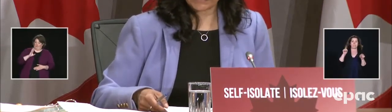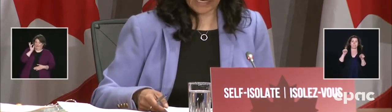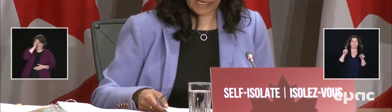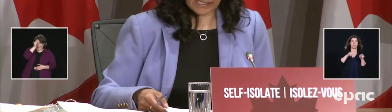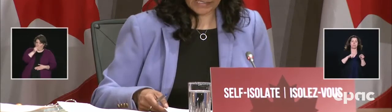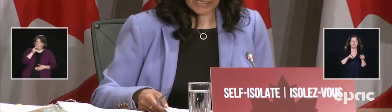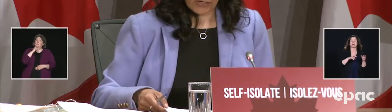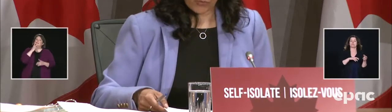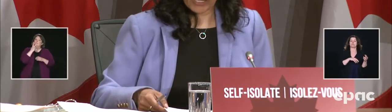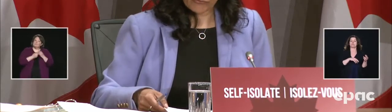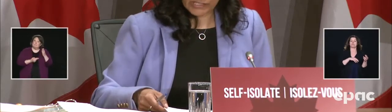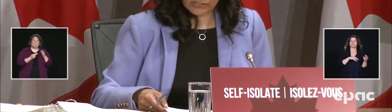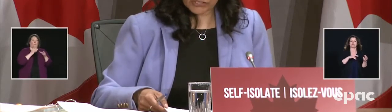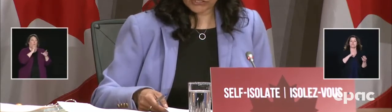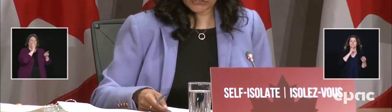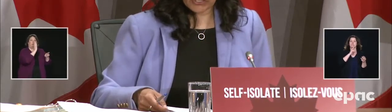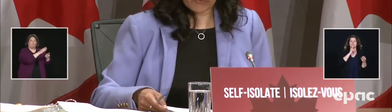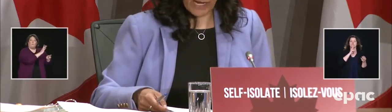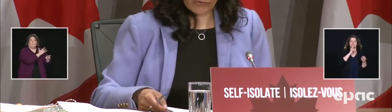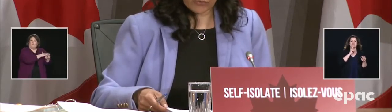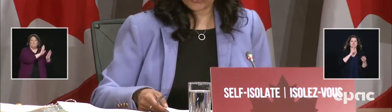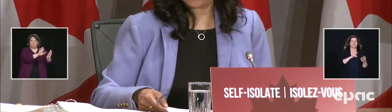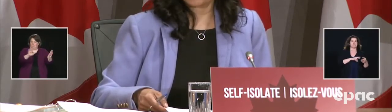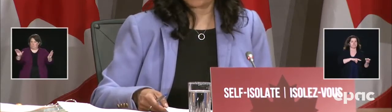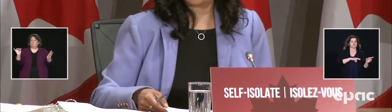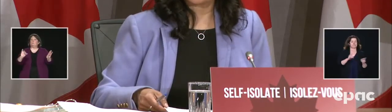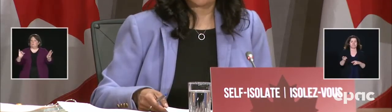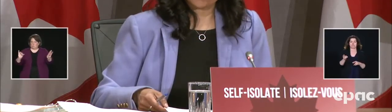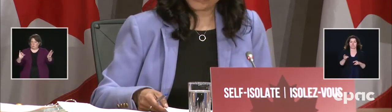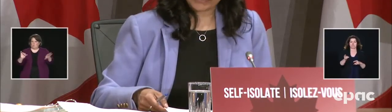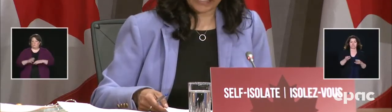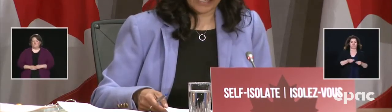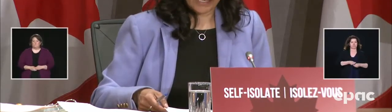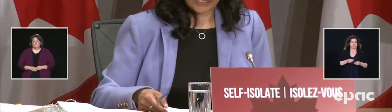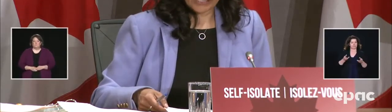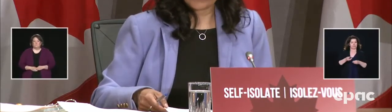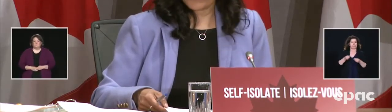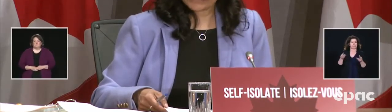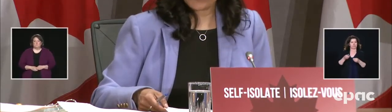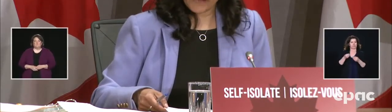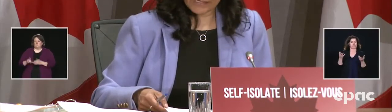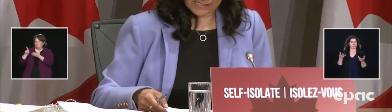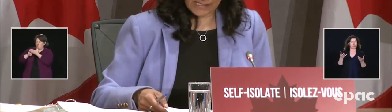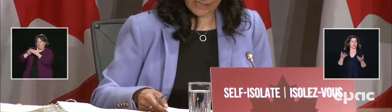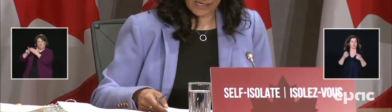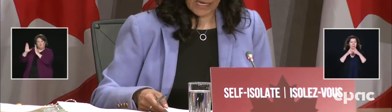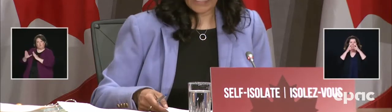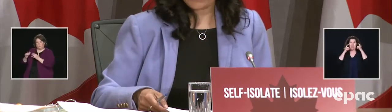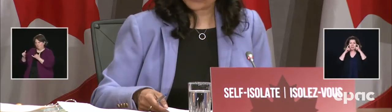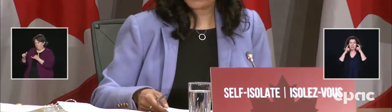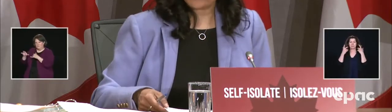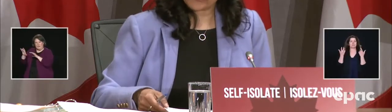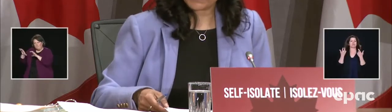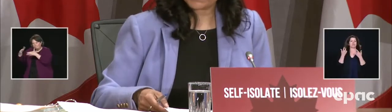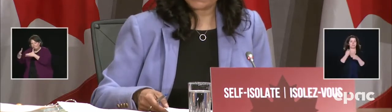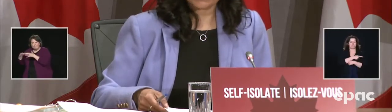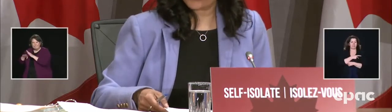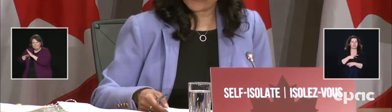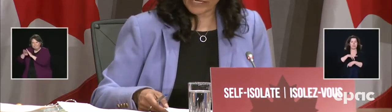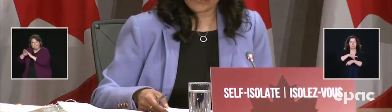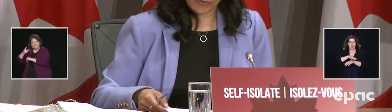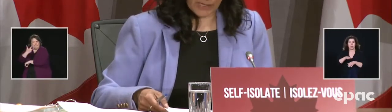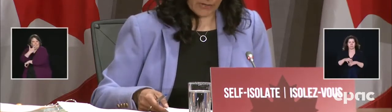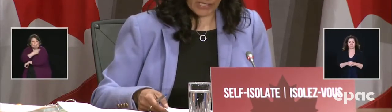of planning ahead, while researchers around the world are working quickly to develop a vaccine, our government